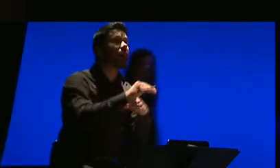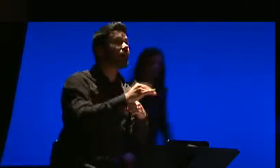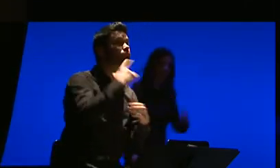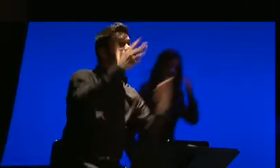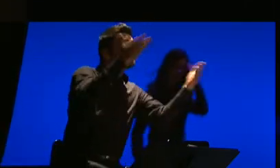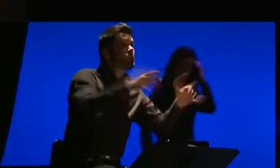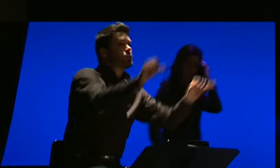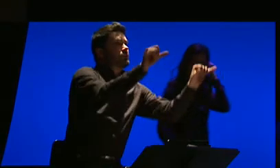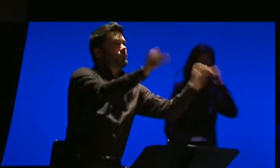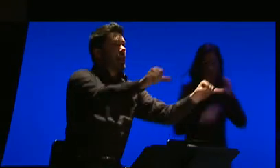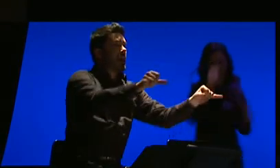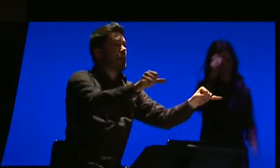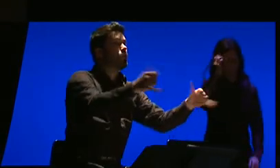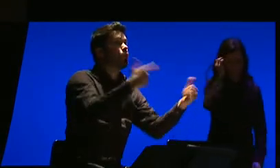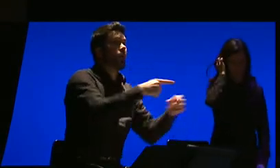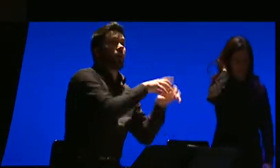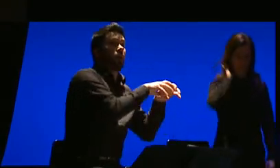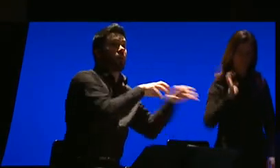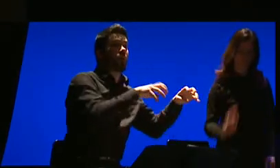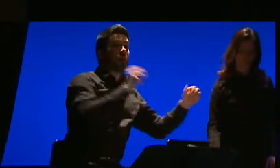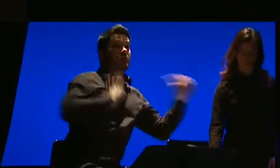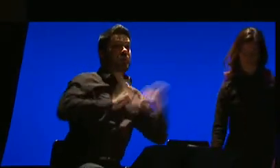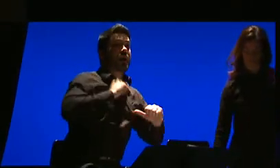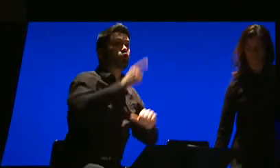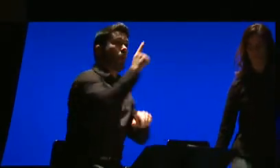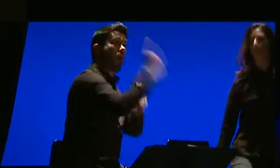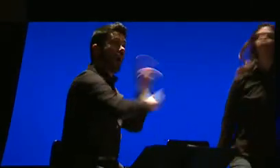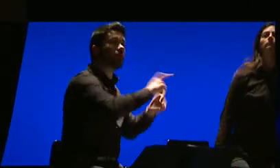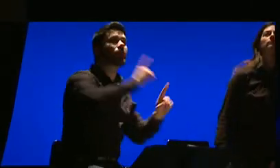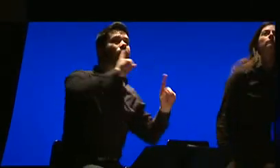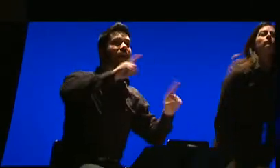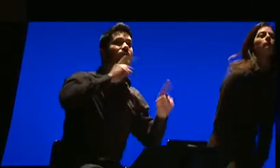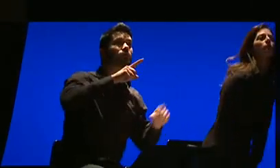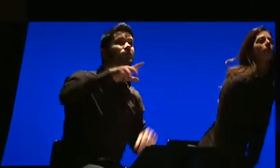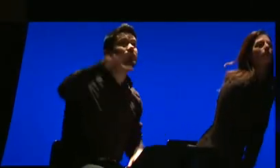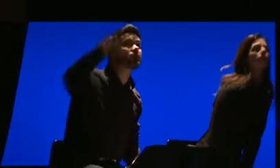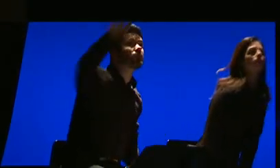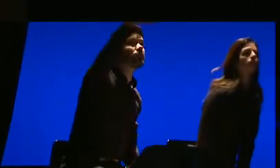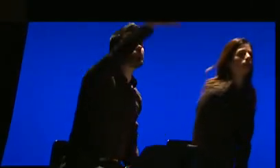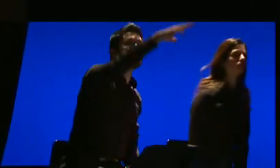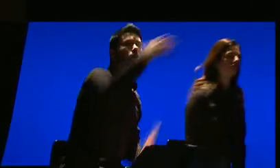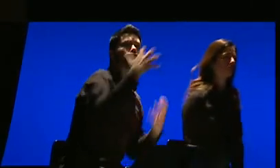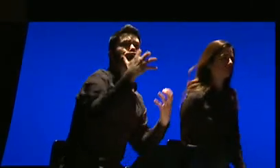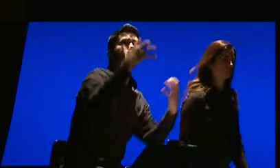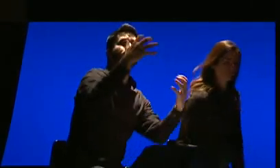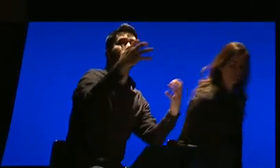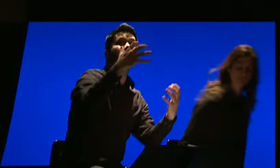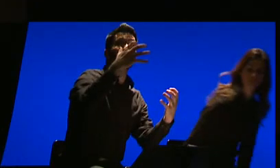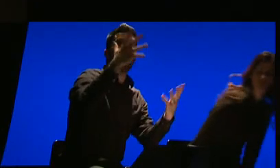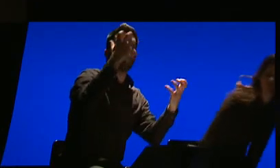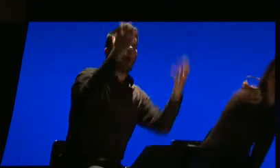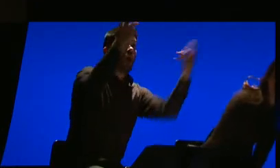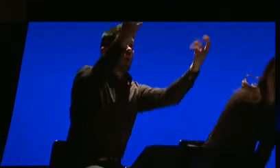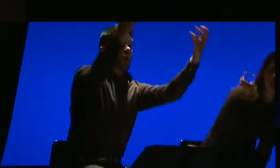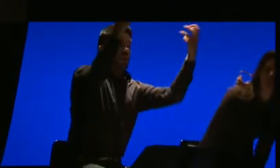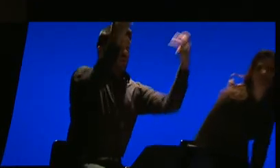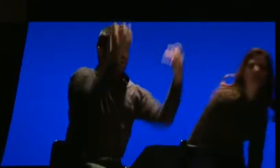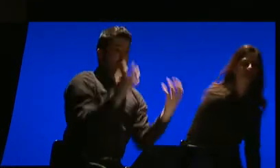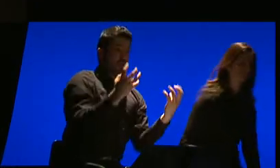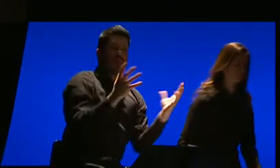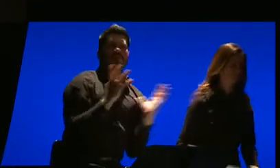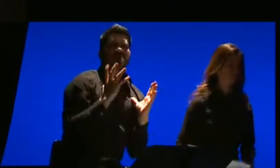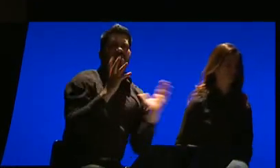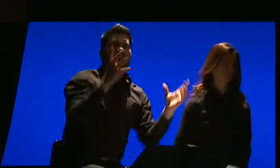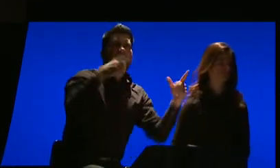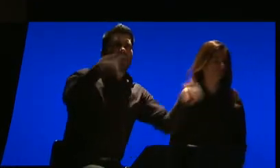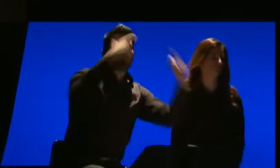the cast of Beyond Sacred. To those sitting in the balcony in the rear of the auditorium, please feel free to move down to a seat closer to the